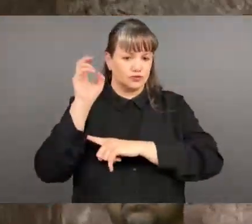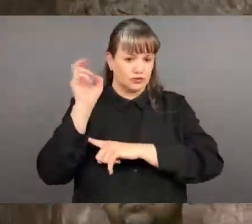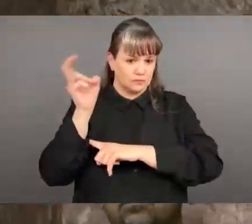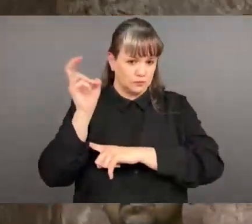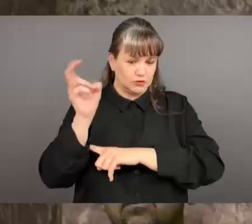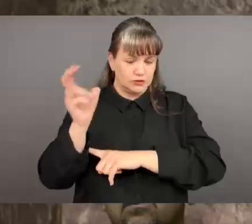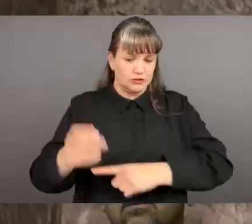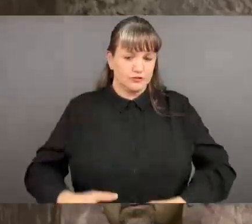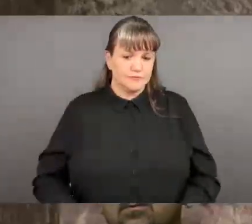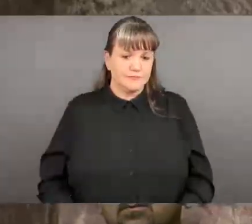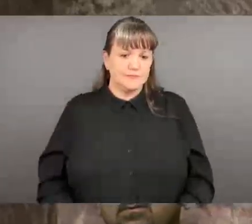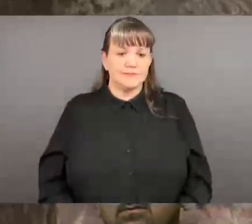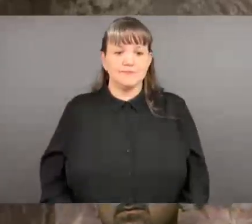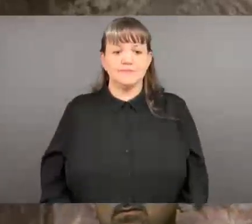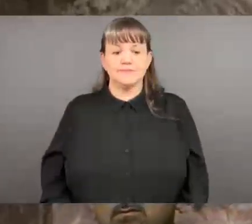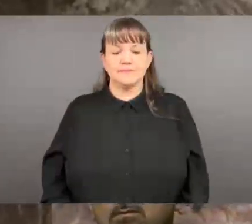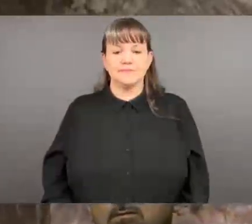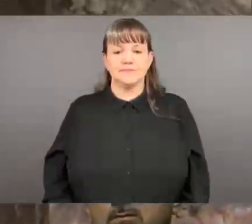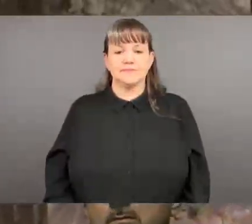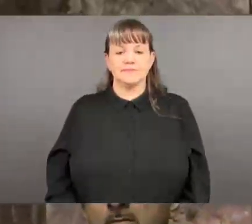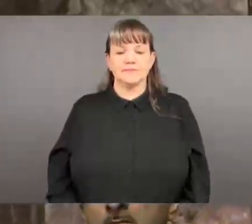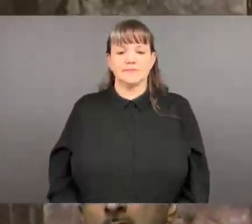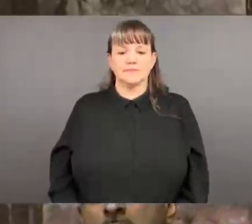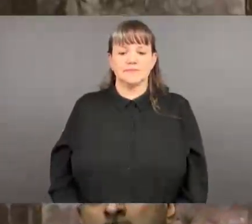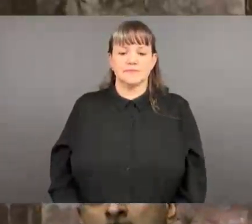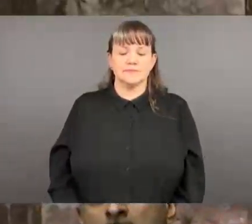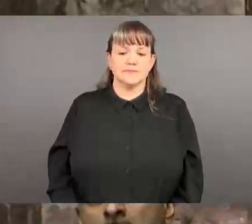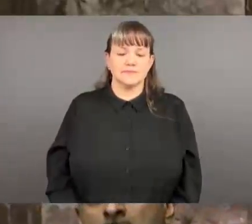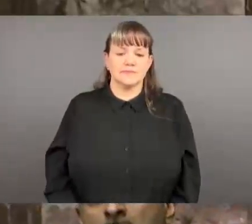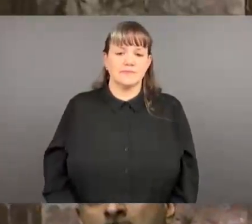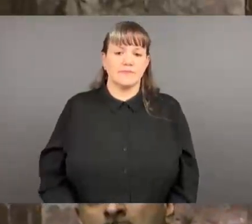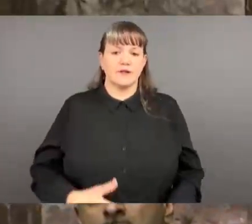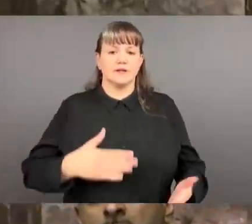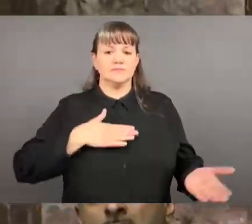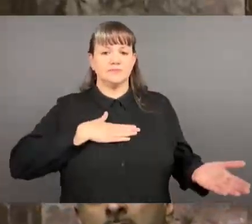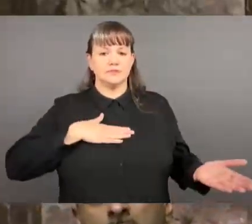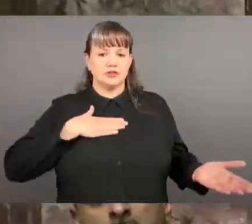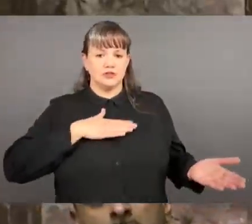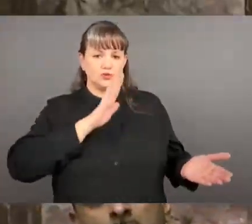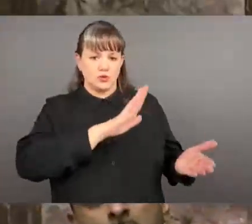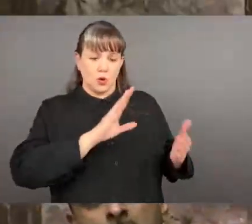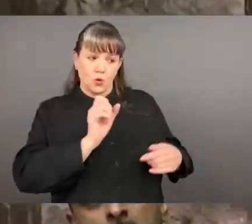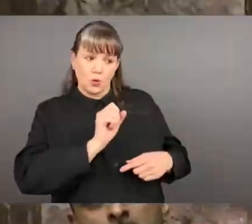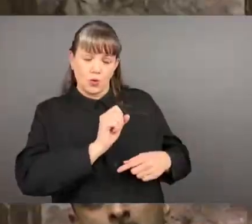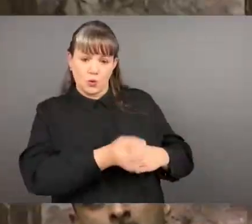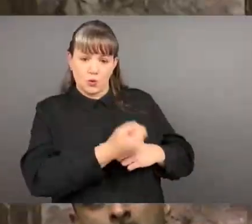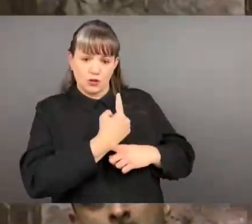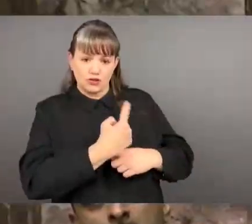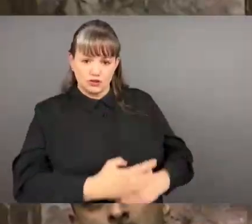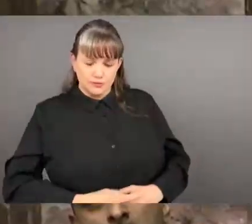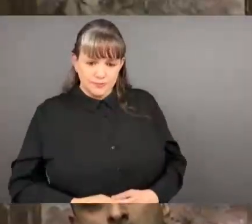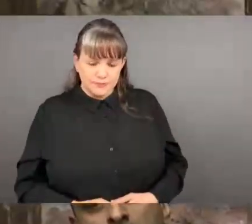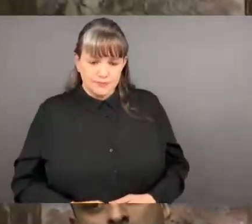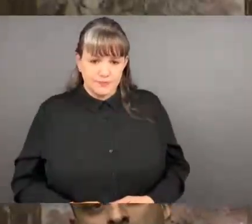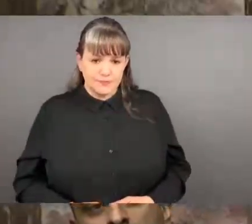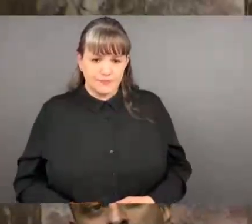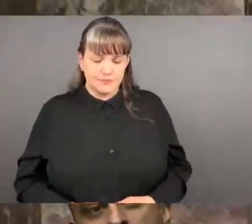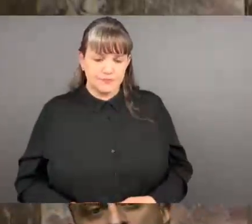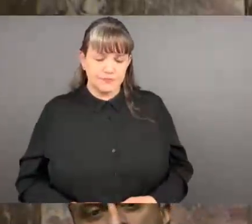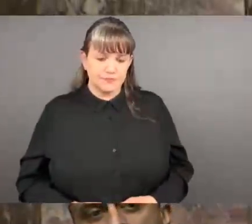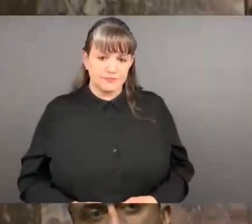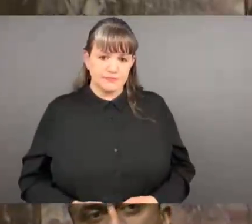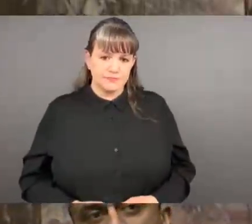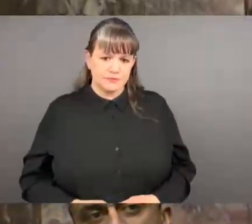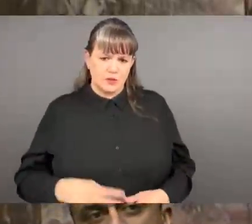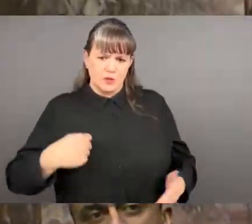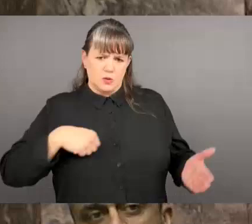Thank you, Honourable Speaker, and I appreciate the question from the other side of the House. We've made it clear. I've made it clear. The